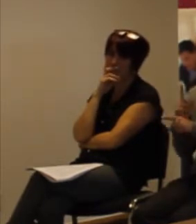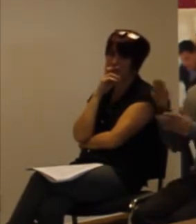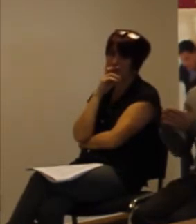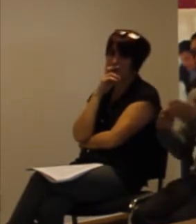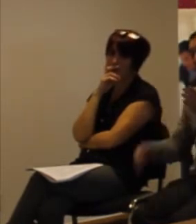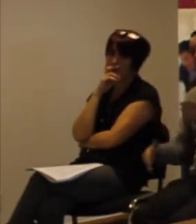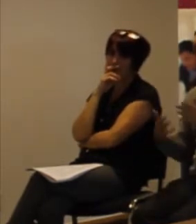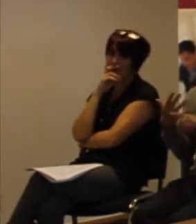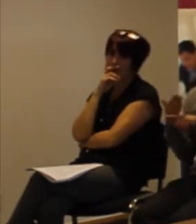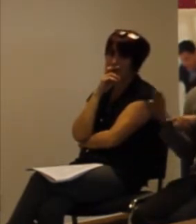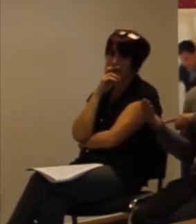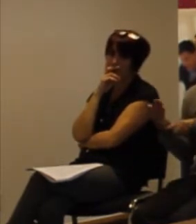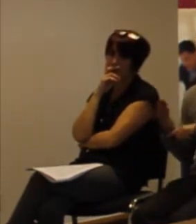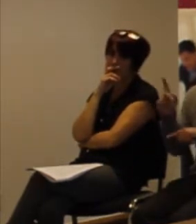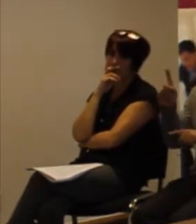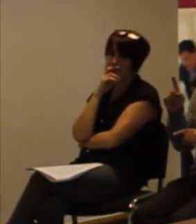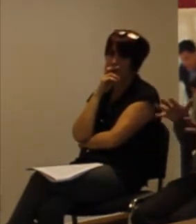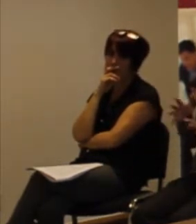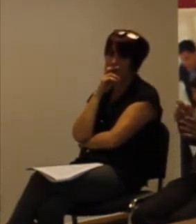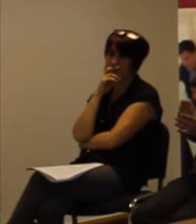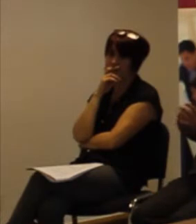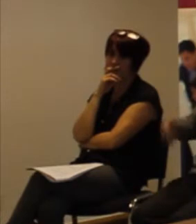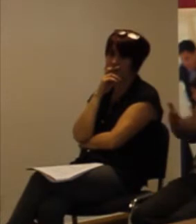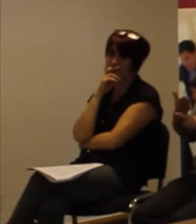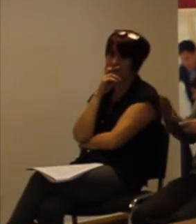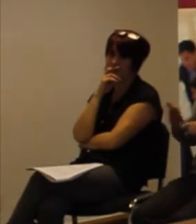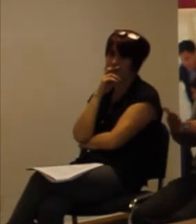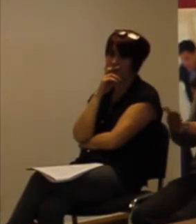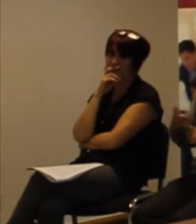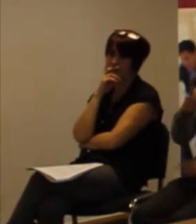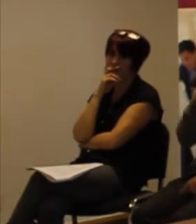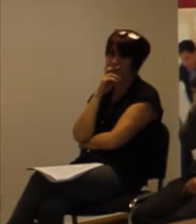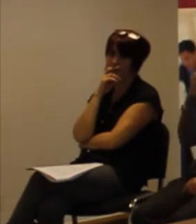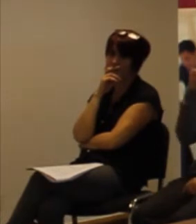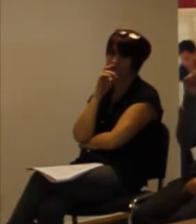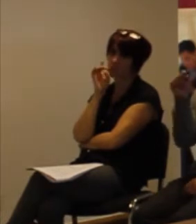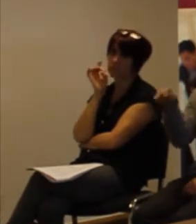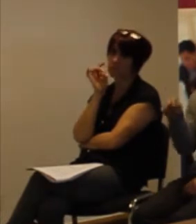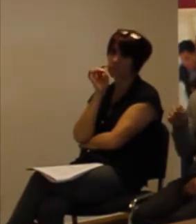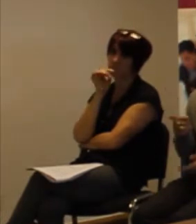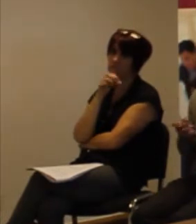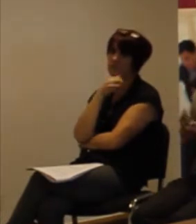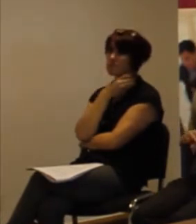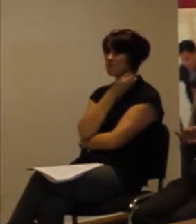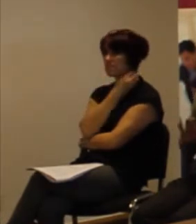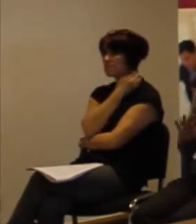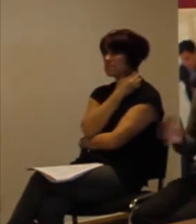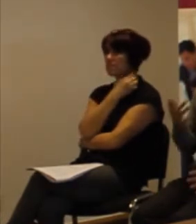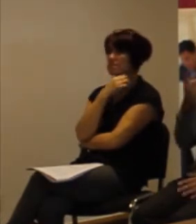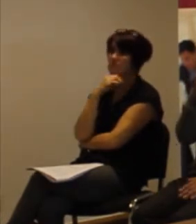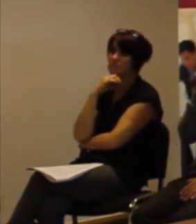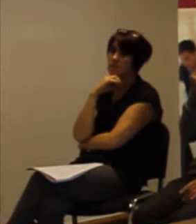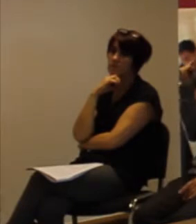and adjustment, what's reasonable, what and the cost. So we need to look at that. If it's not possible for you to provide